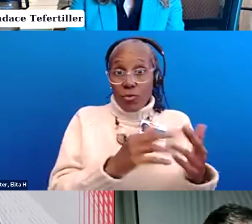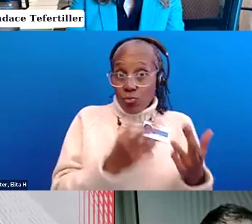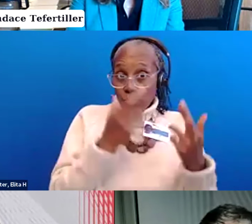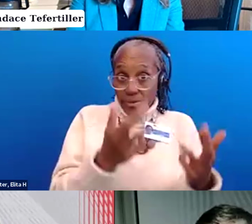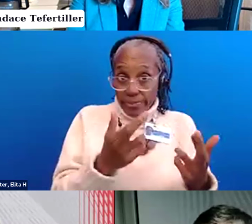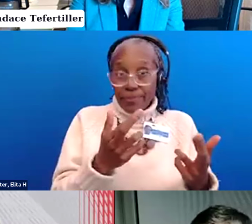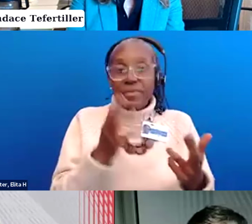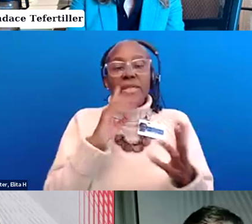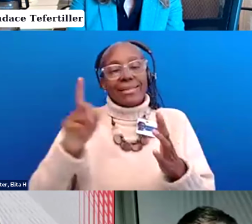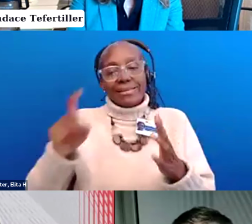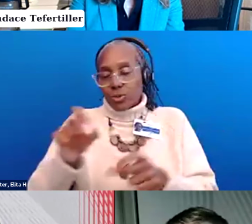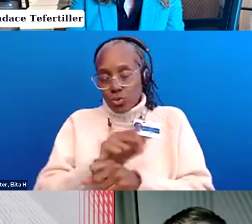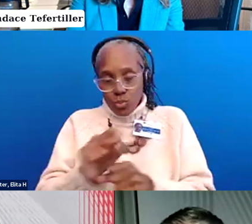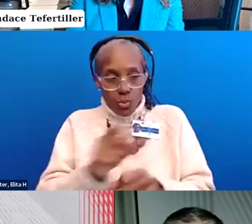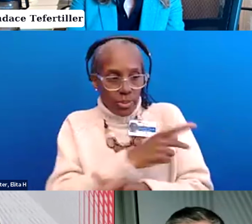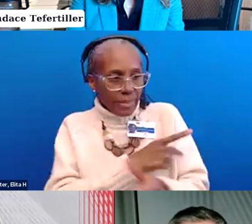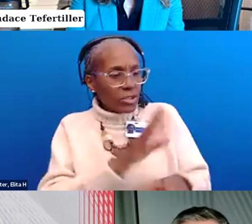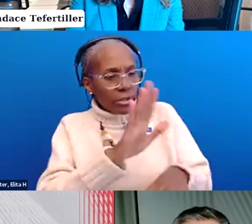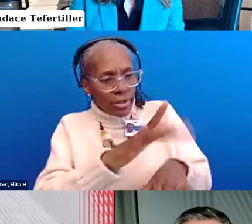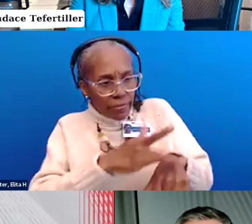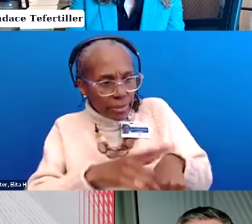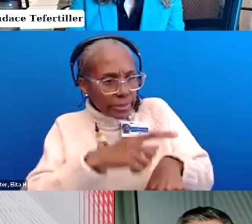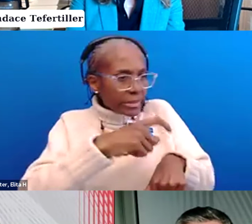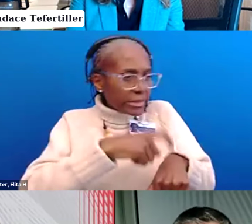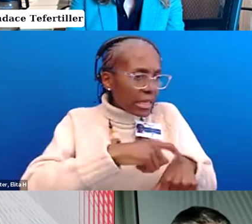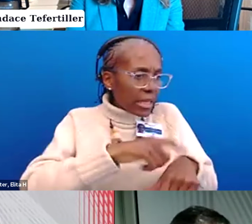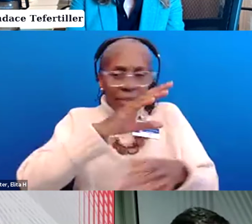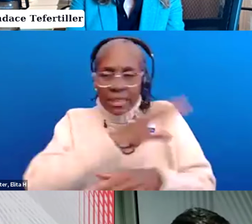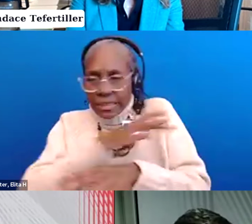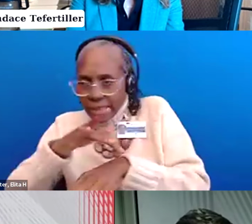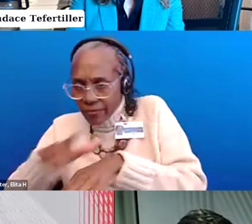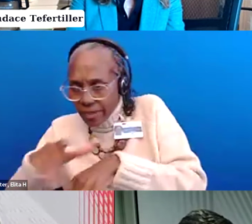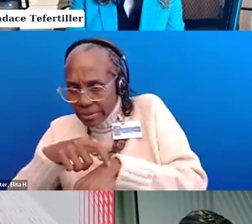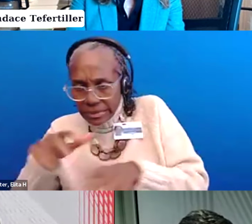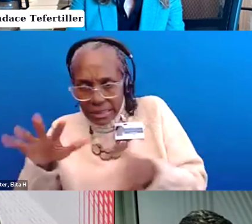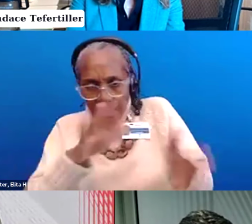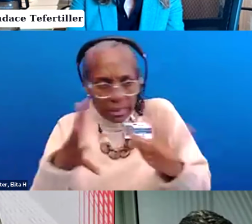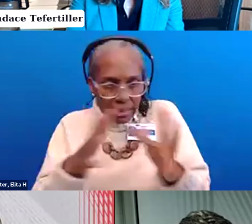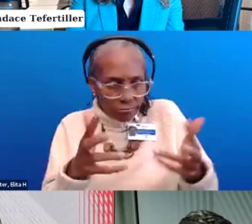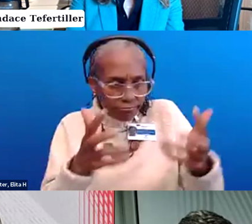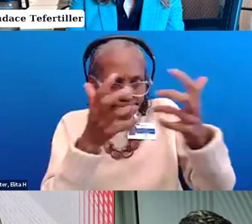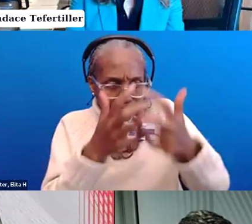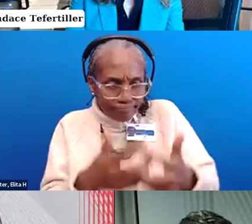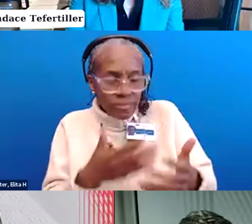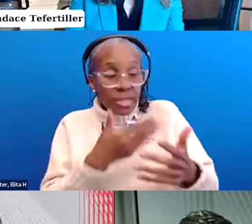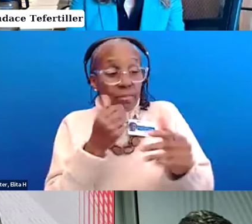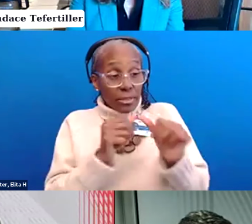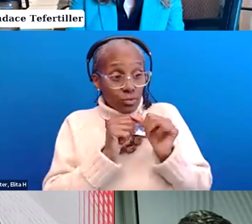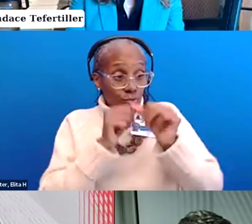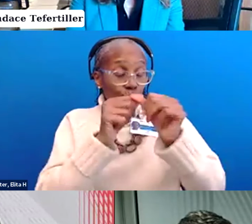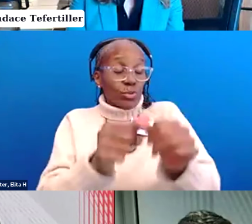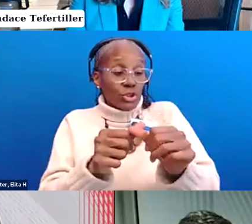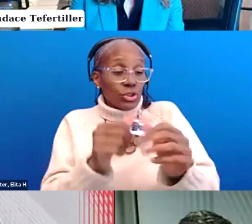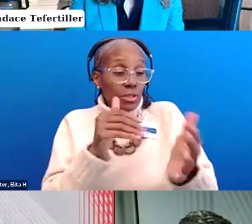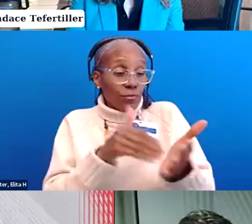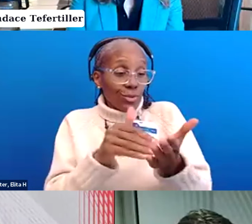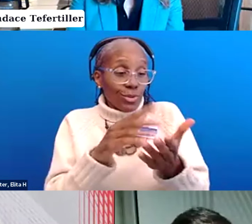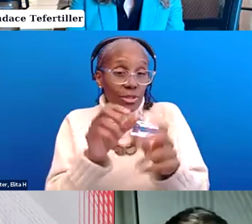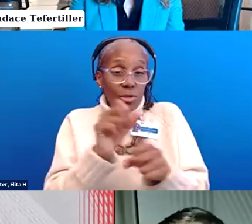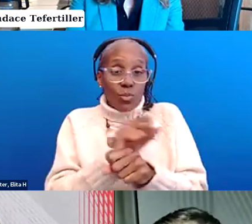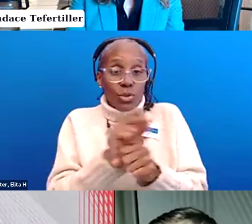going to need to work with the patient's availability and the clinic availability to find the best duration and frequency that works for